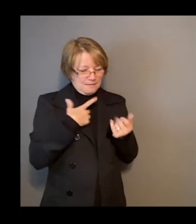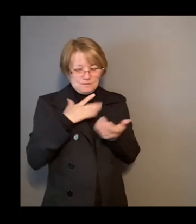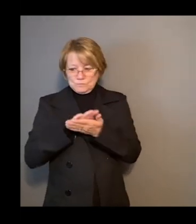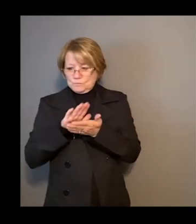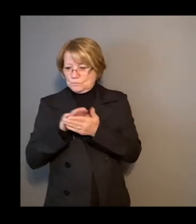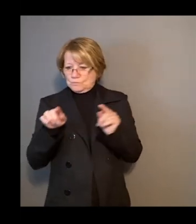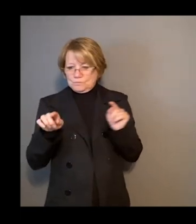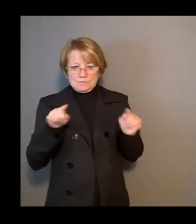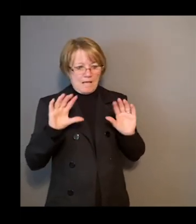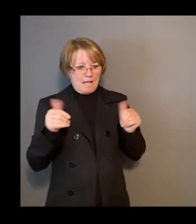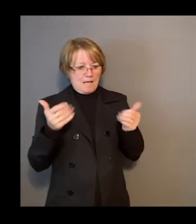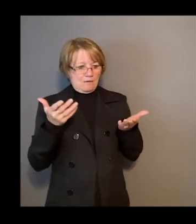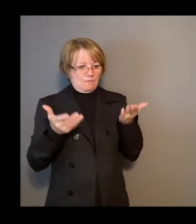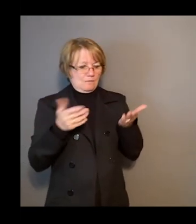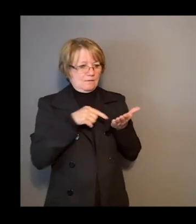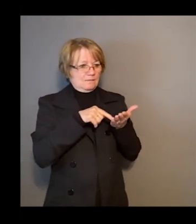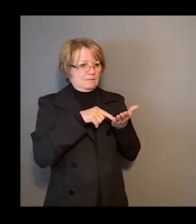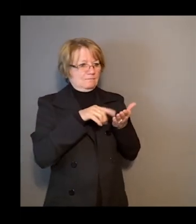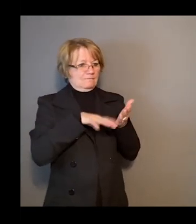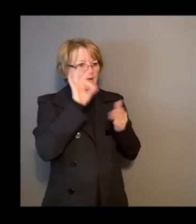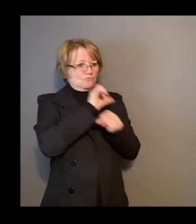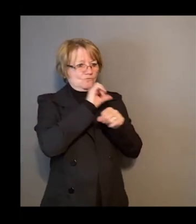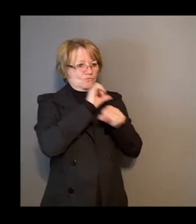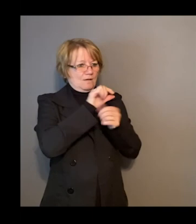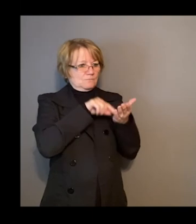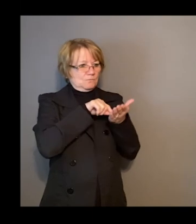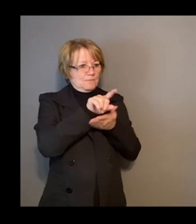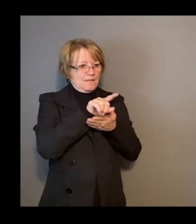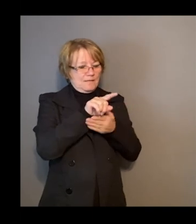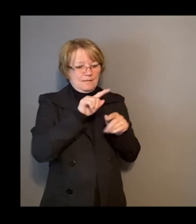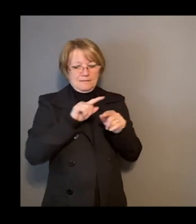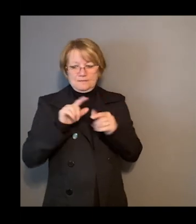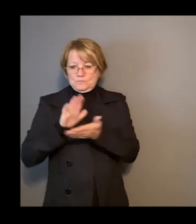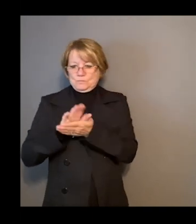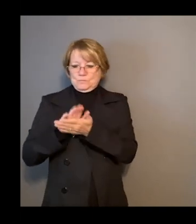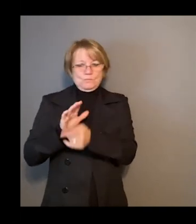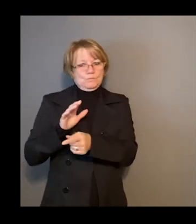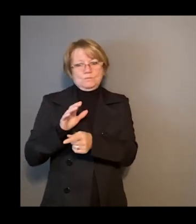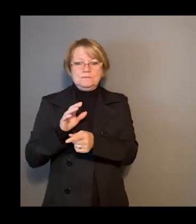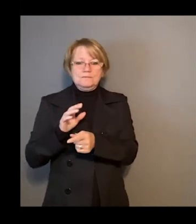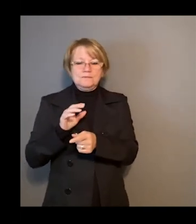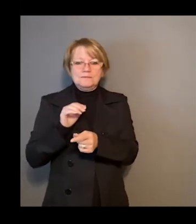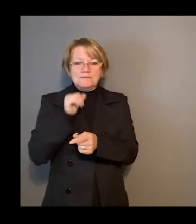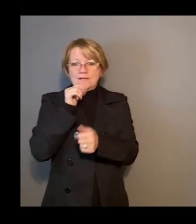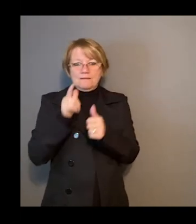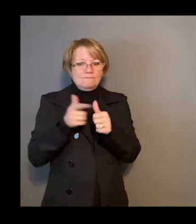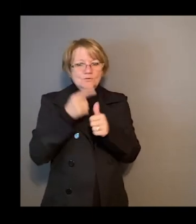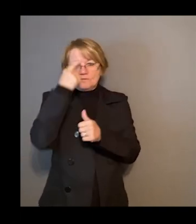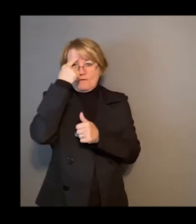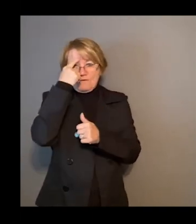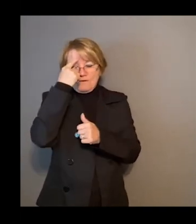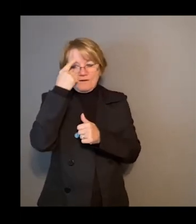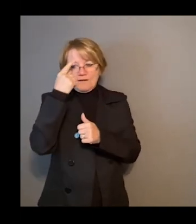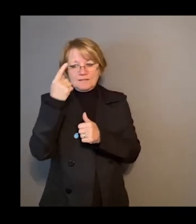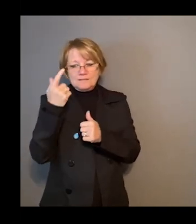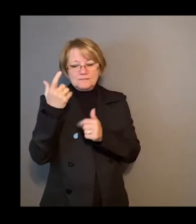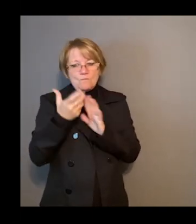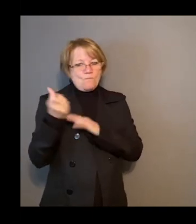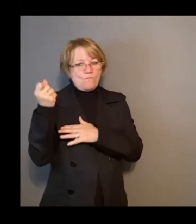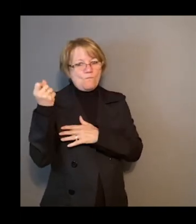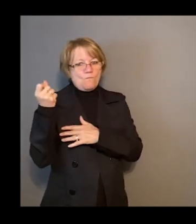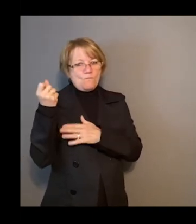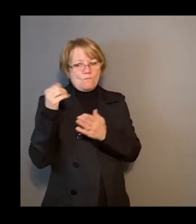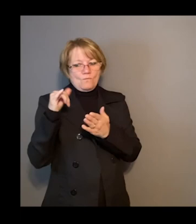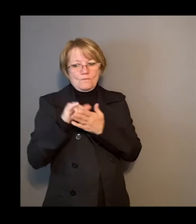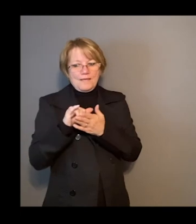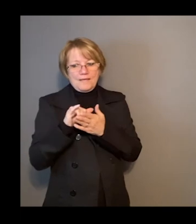me. School wasn't my first stop, you know. So if you and Phil didn't approach me and I had people on the corner that approached me and kind